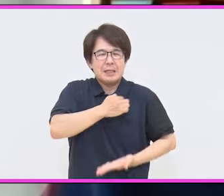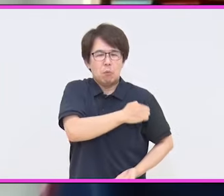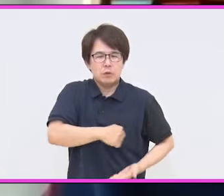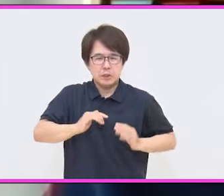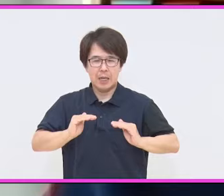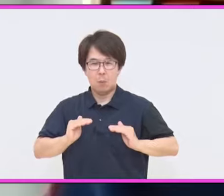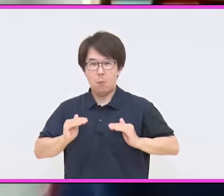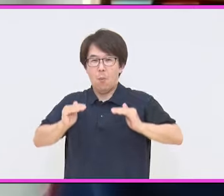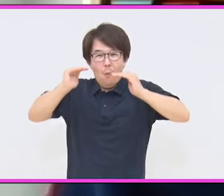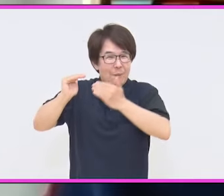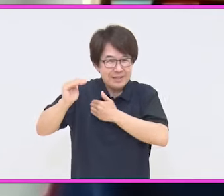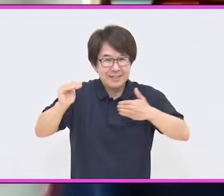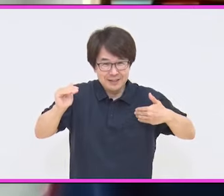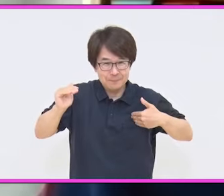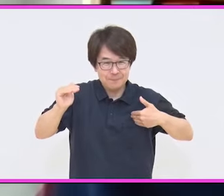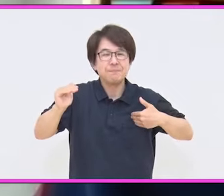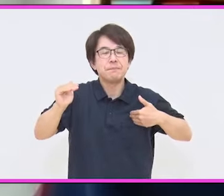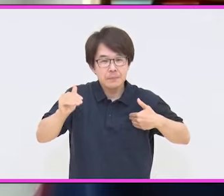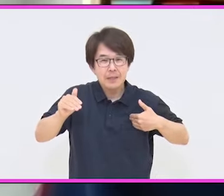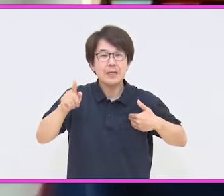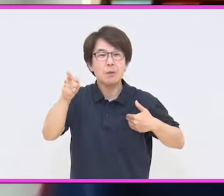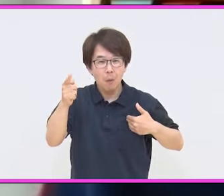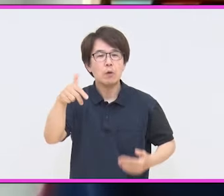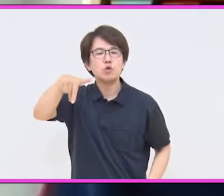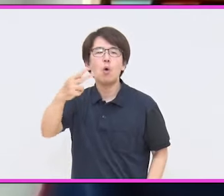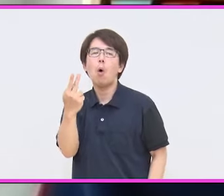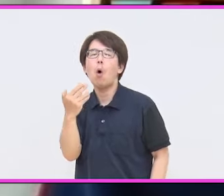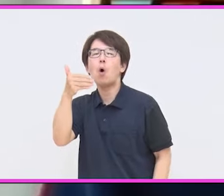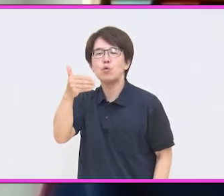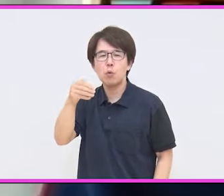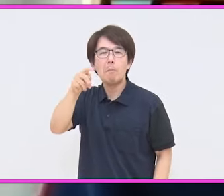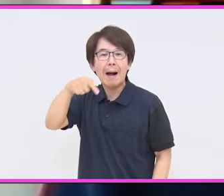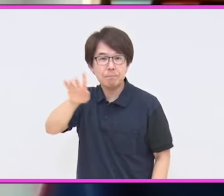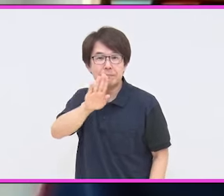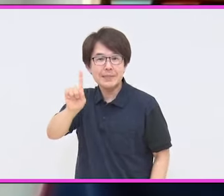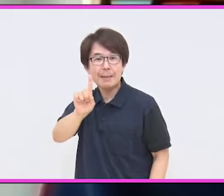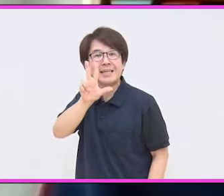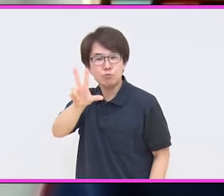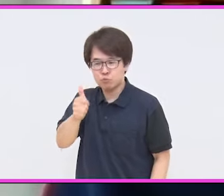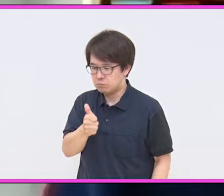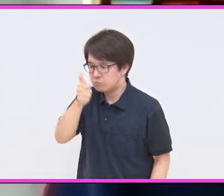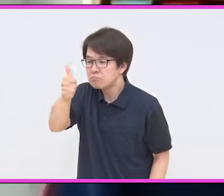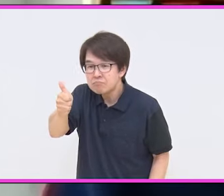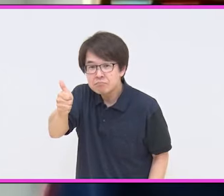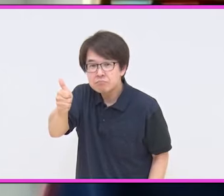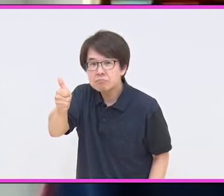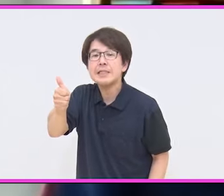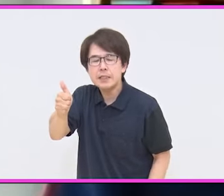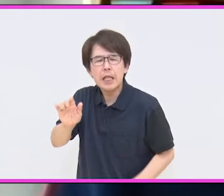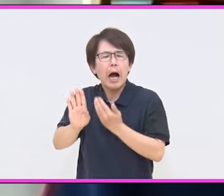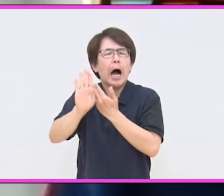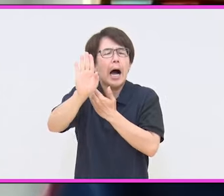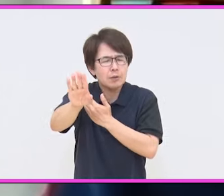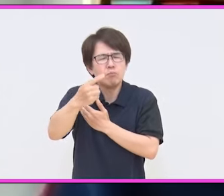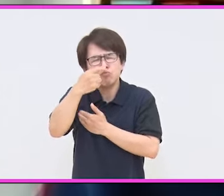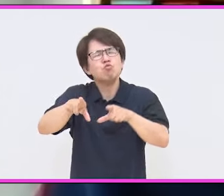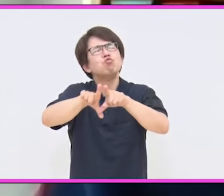When I went to Stoke Mandeville, I felt normal. It was the only place in the